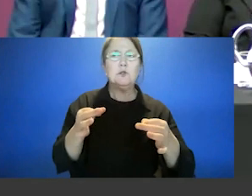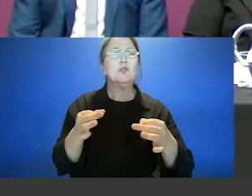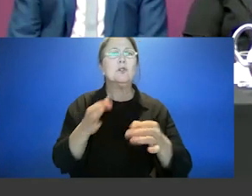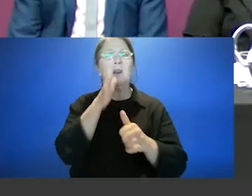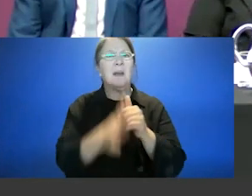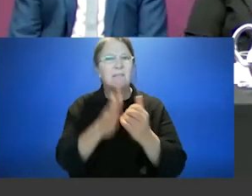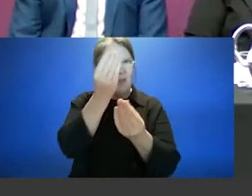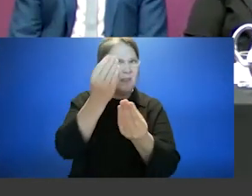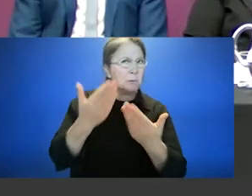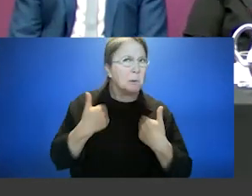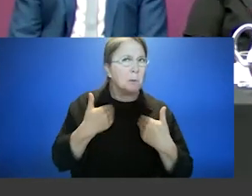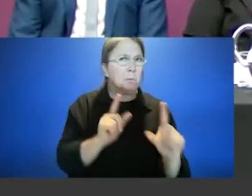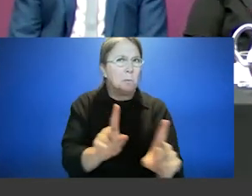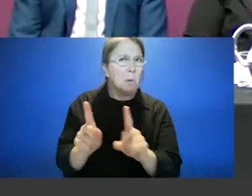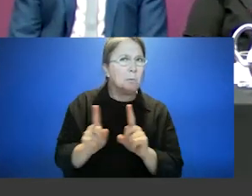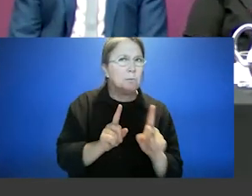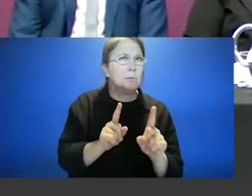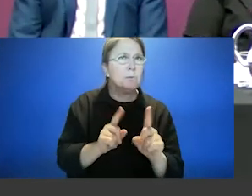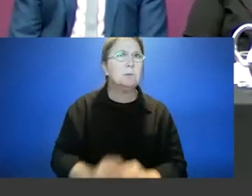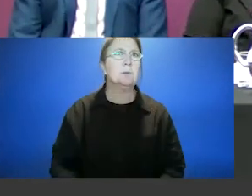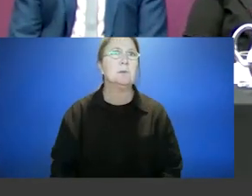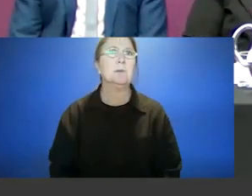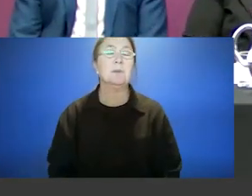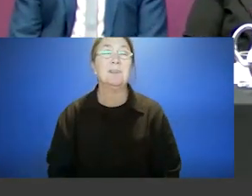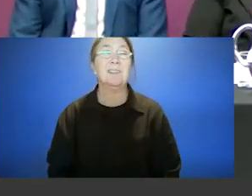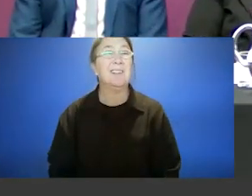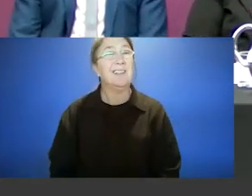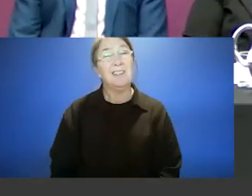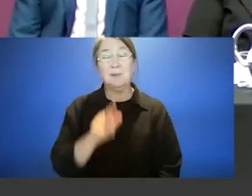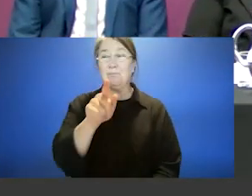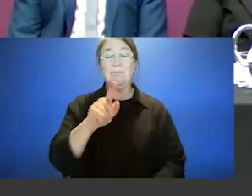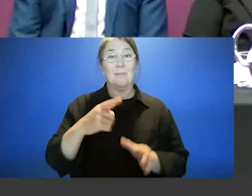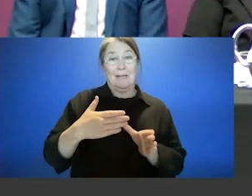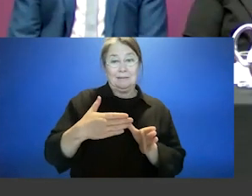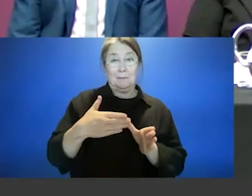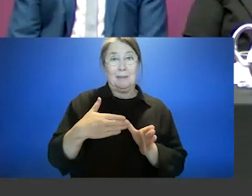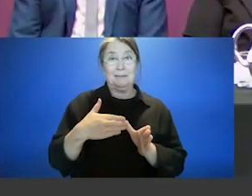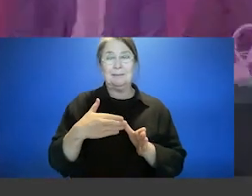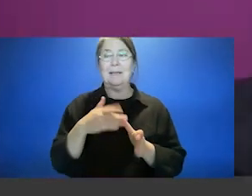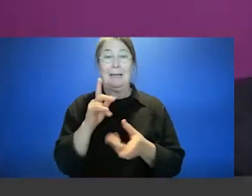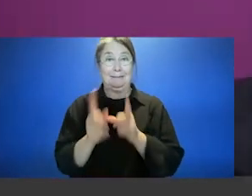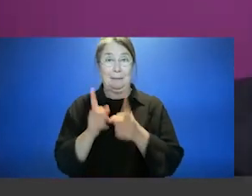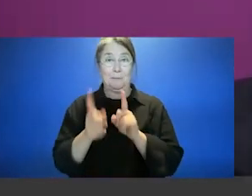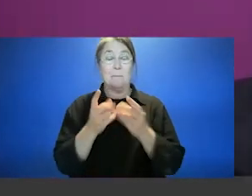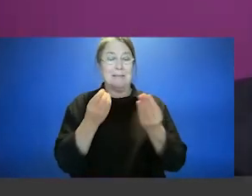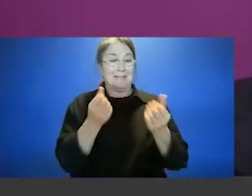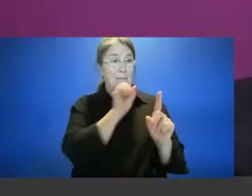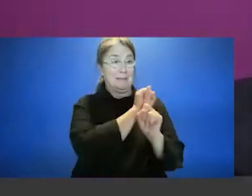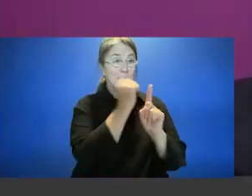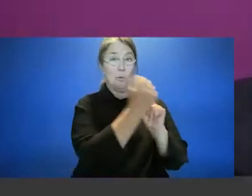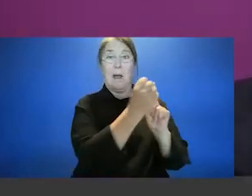the assessment process is to determine whether further information is required. In some cases,